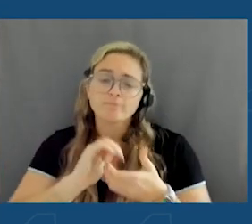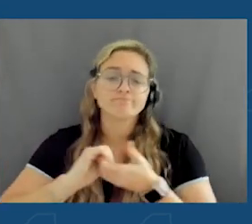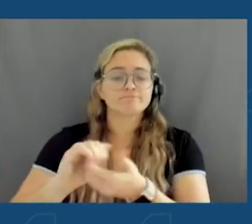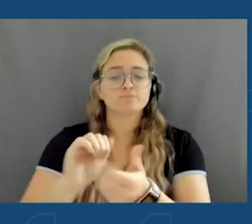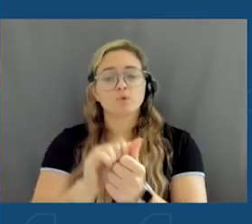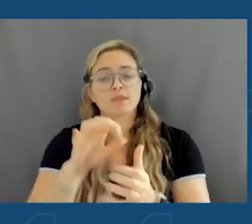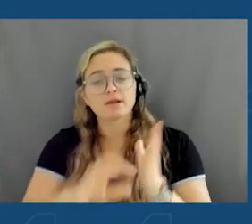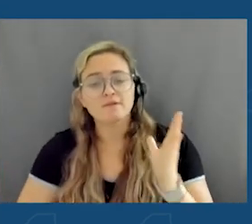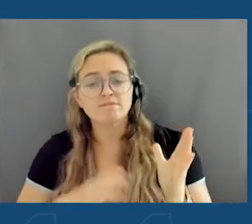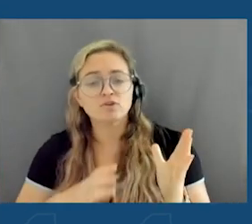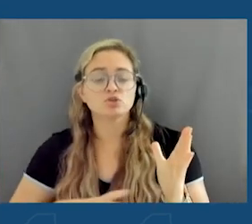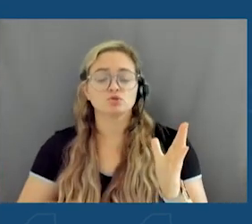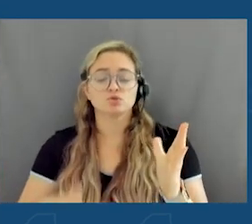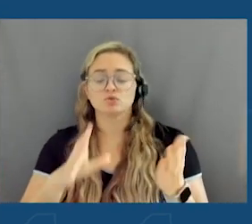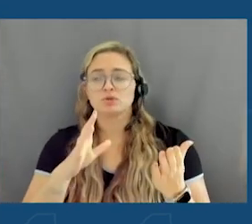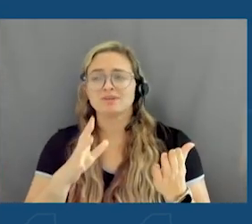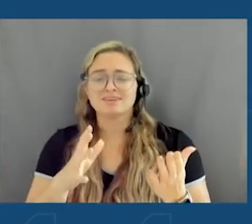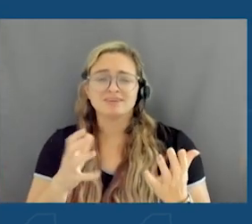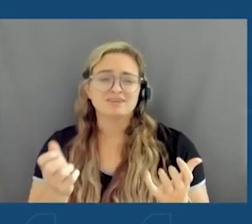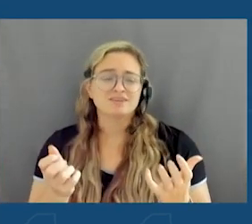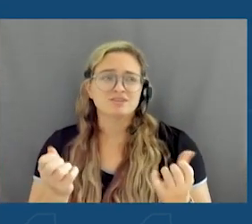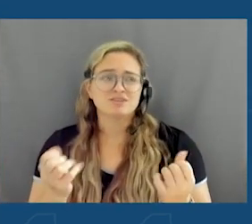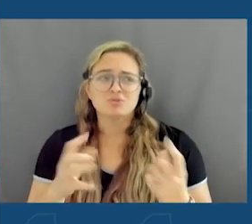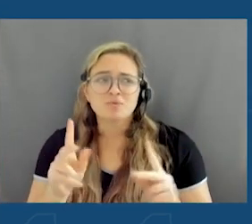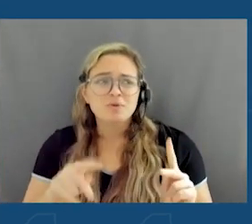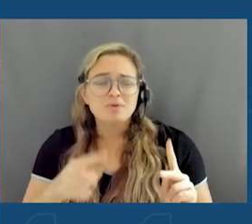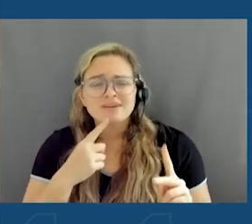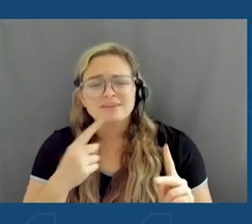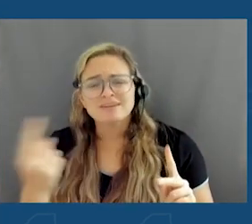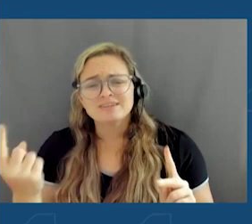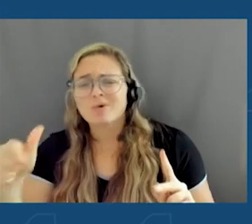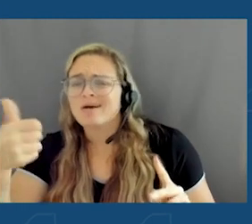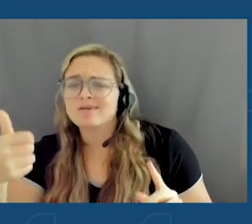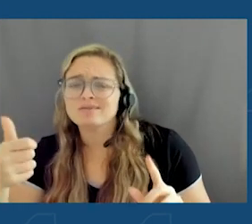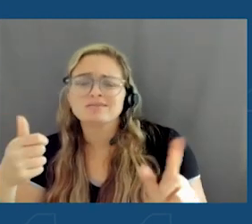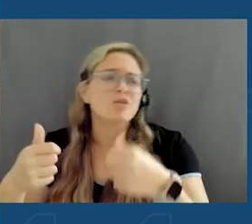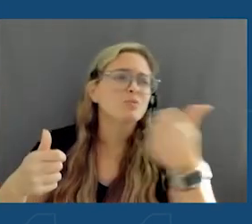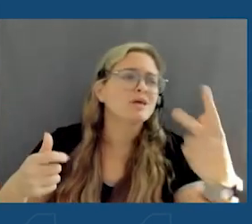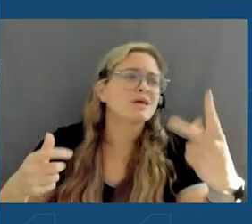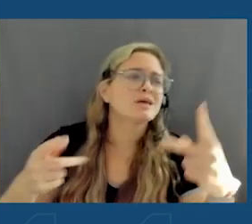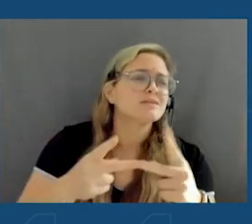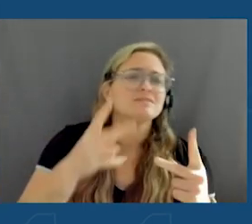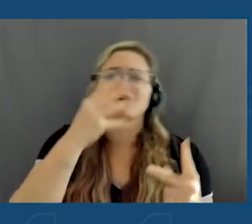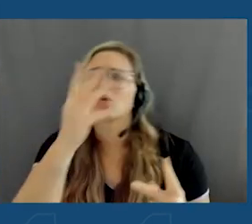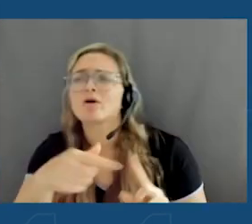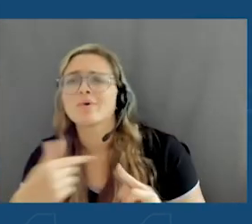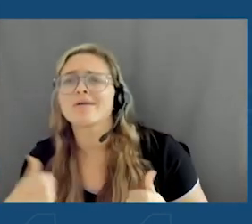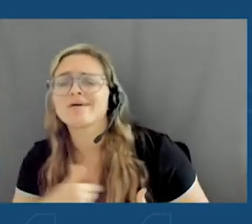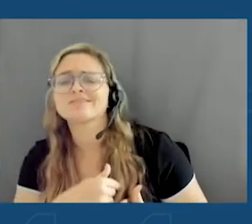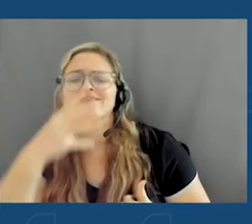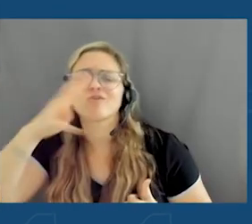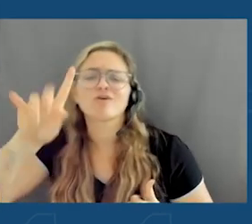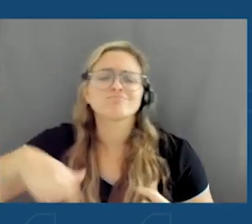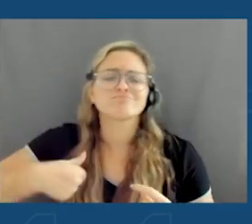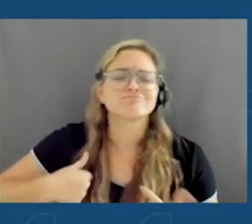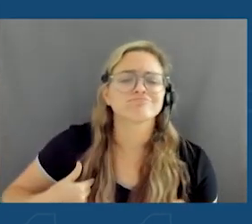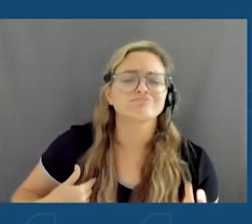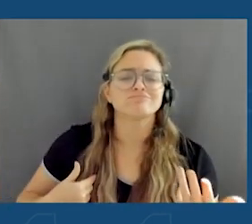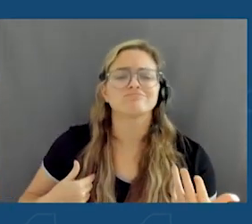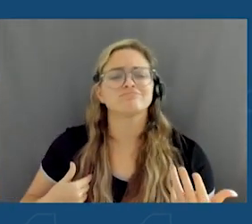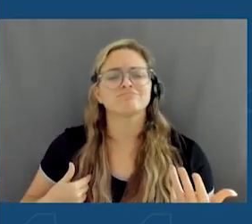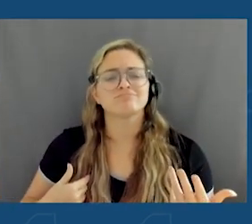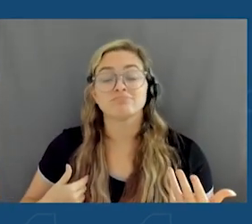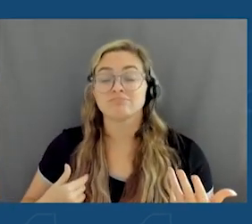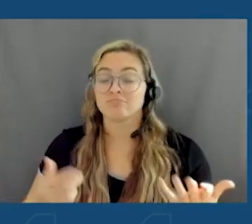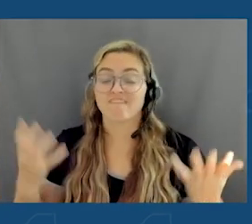for here, but sometimes people say, it's always somewhere else. People don't care about us. We're forgotten. That chapter,